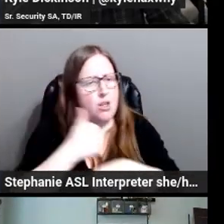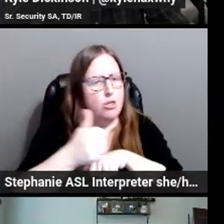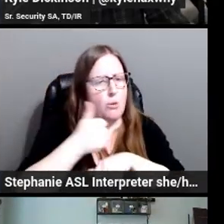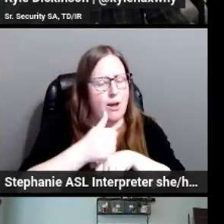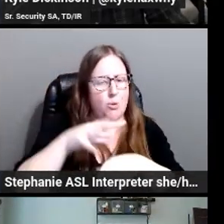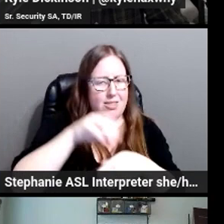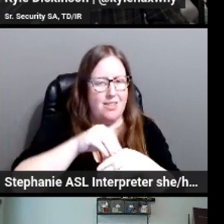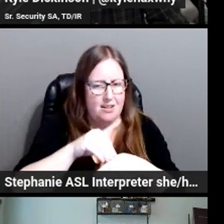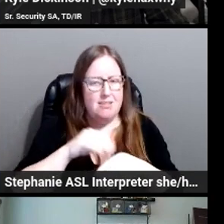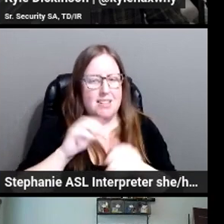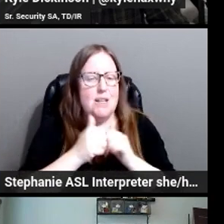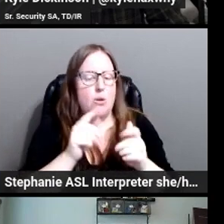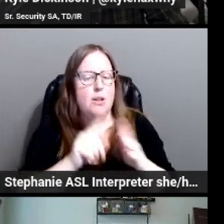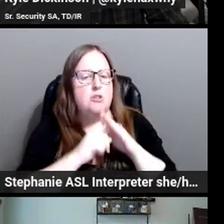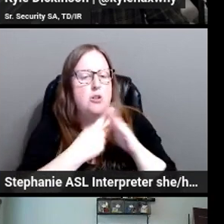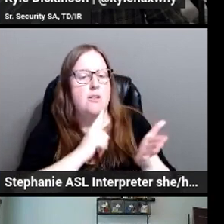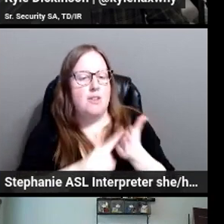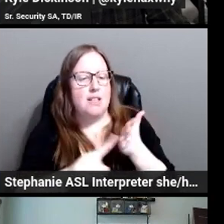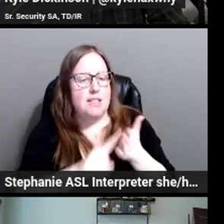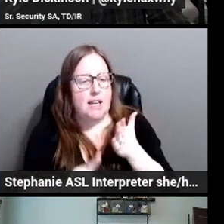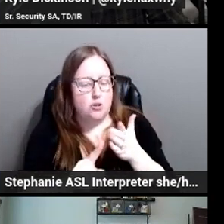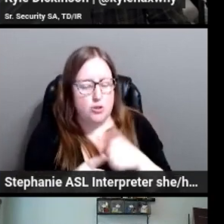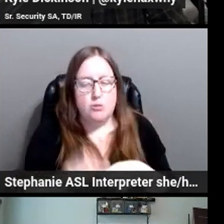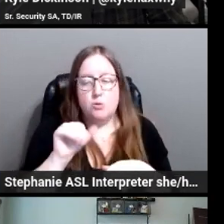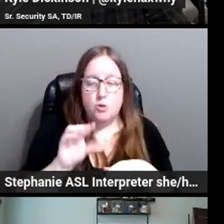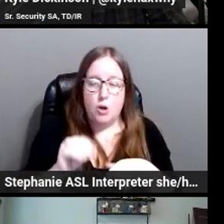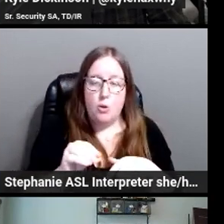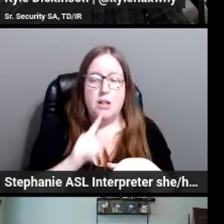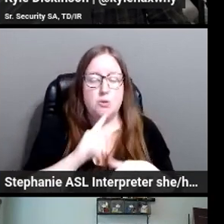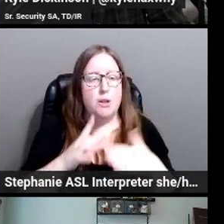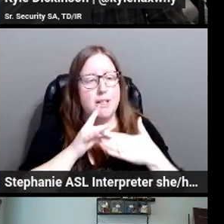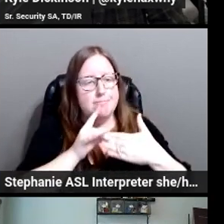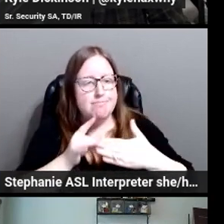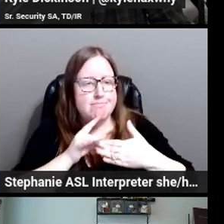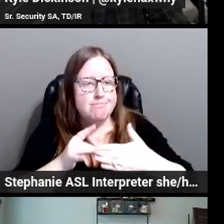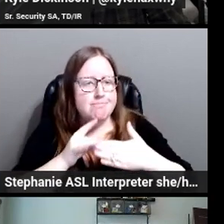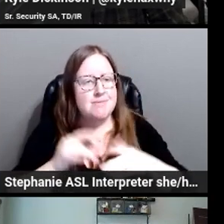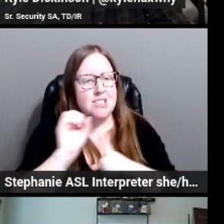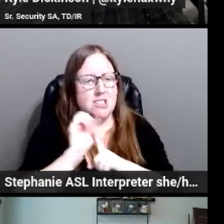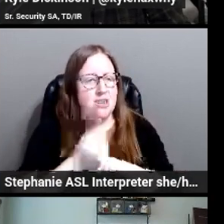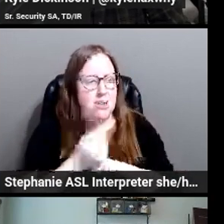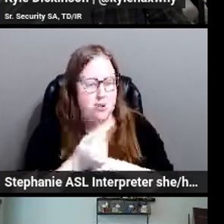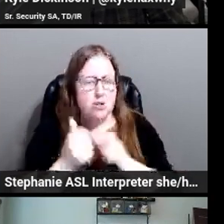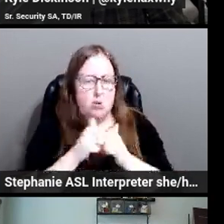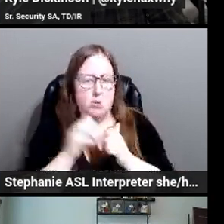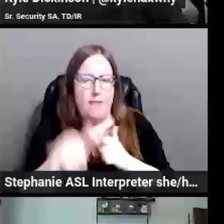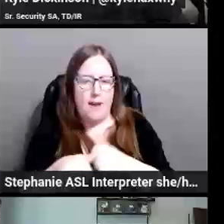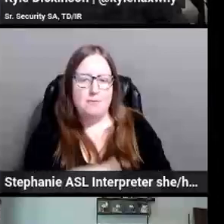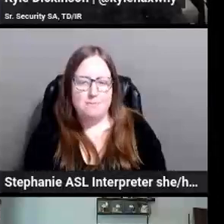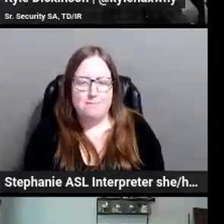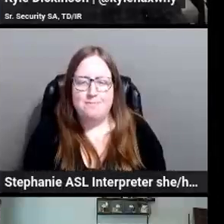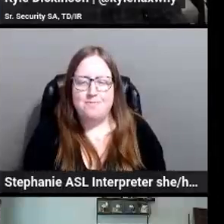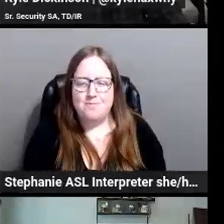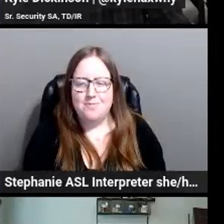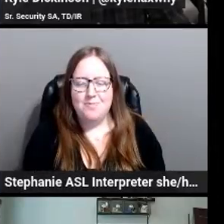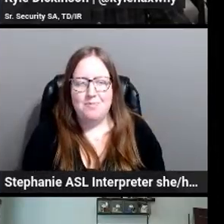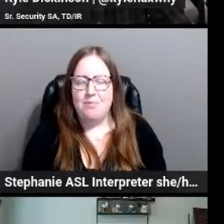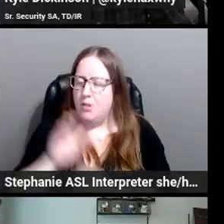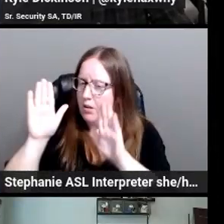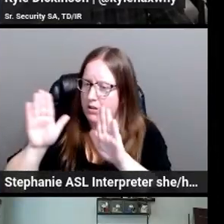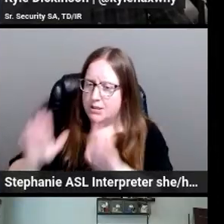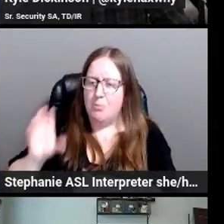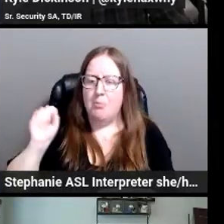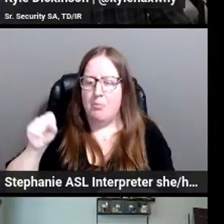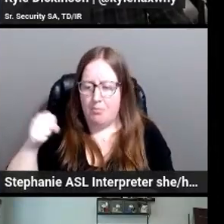how they start their investigation. So it's a kind of versatile scenario with those summary panels that customers use. Awesome. Yeah, it looks